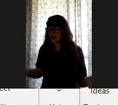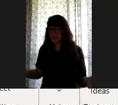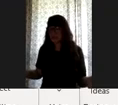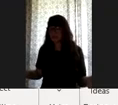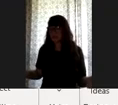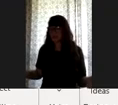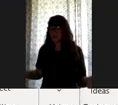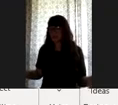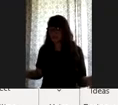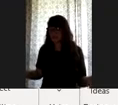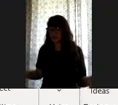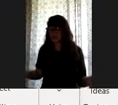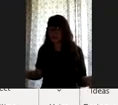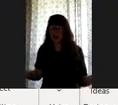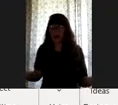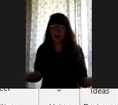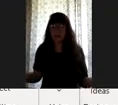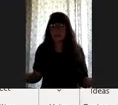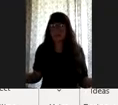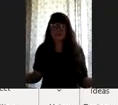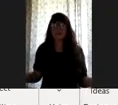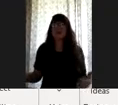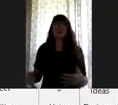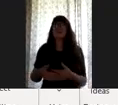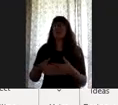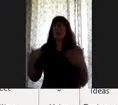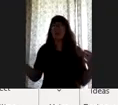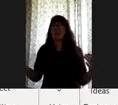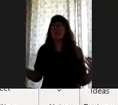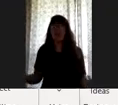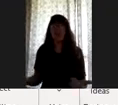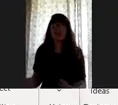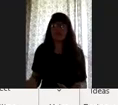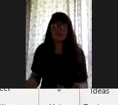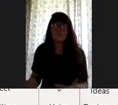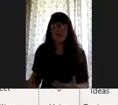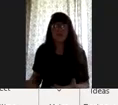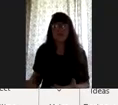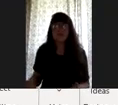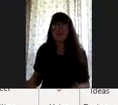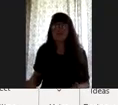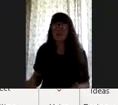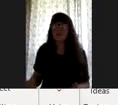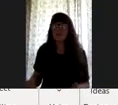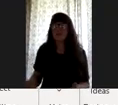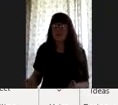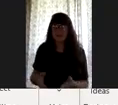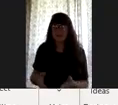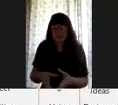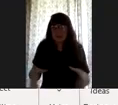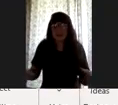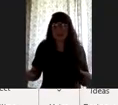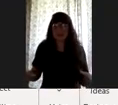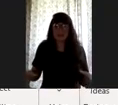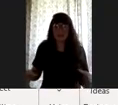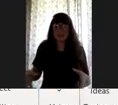on a daily basis, mm-hmm. on an hourly basis, sometimes even a minute. Minutely, is that even a word? It is